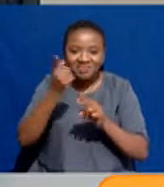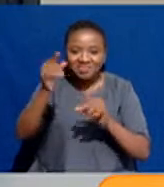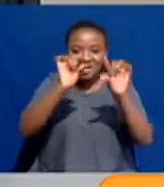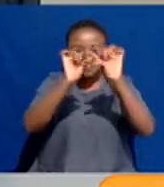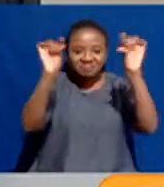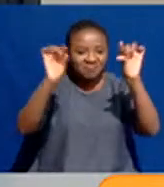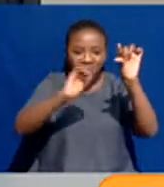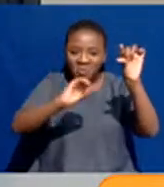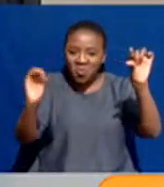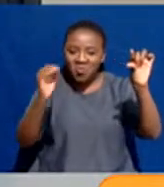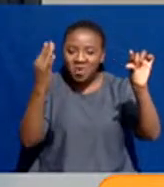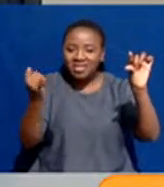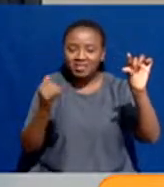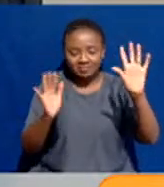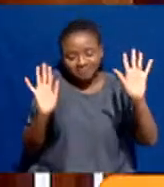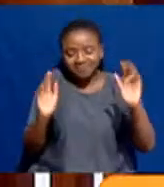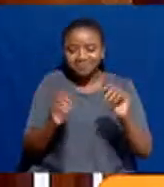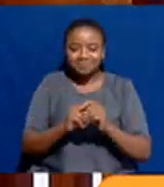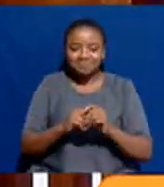Nice. You know,